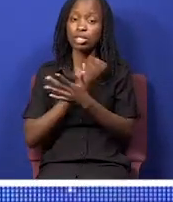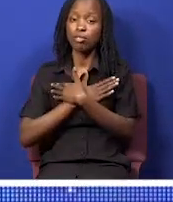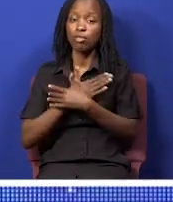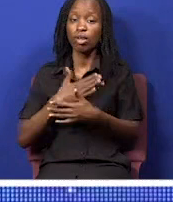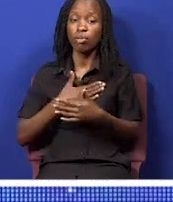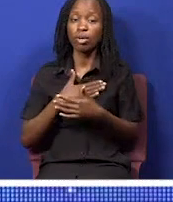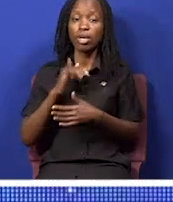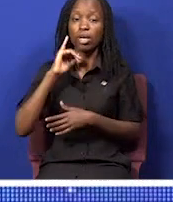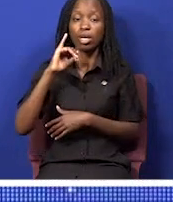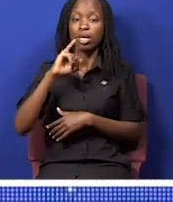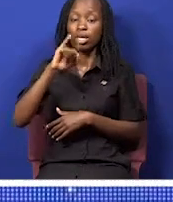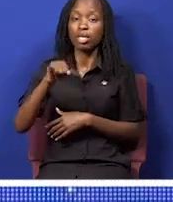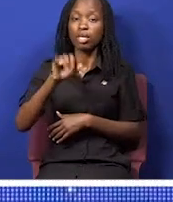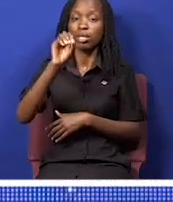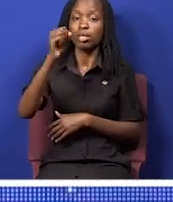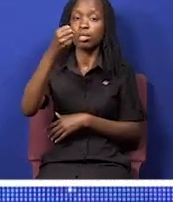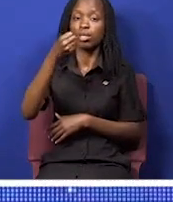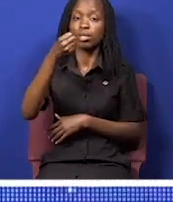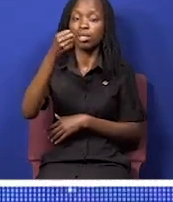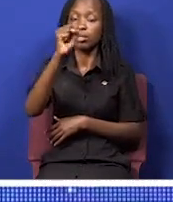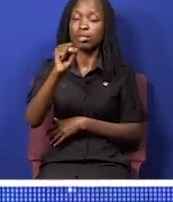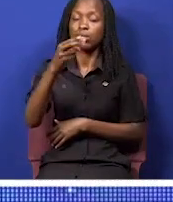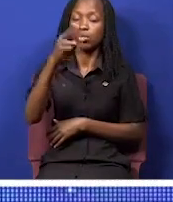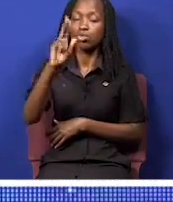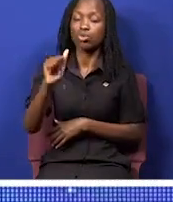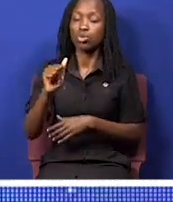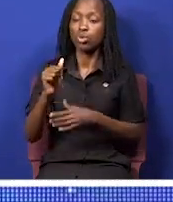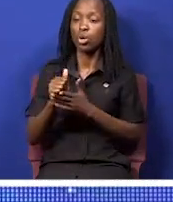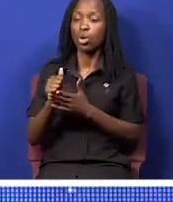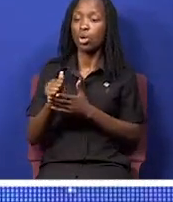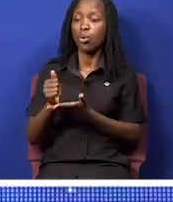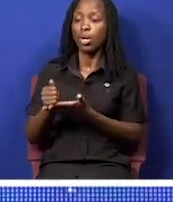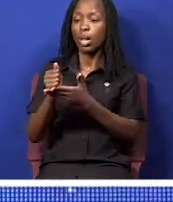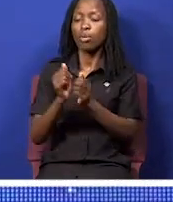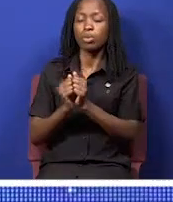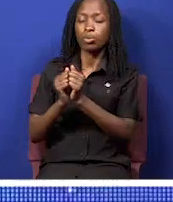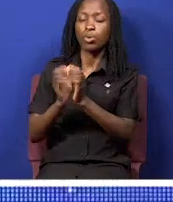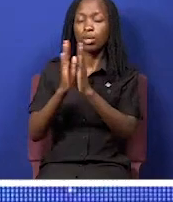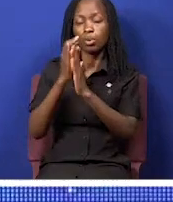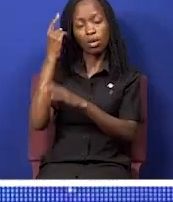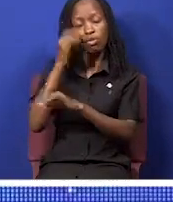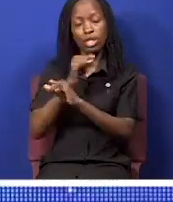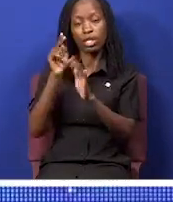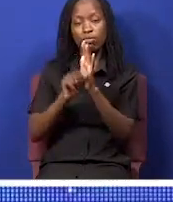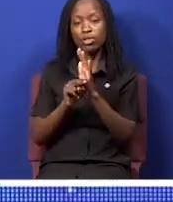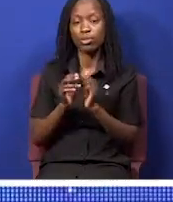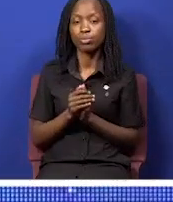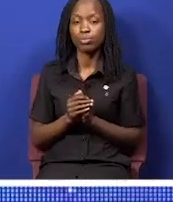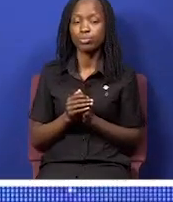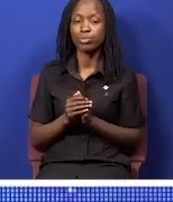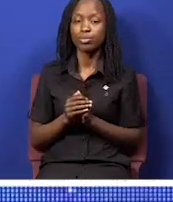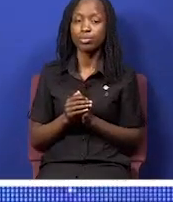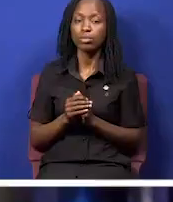friend. Joshua is going to help us by taking us through a prayer of salvation. Joshua, would you like to take us